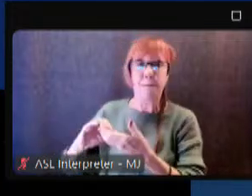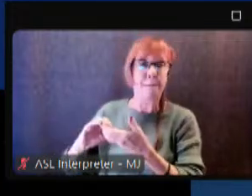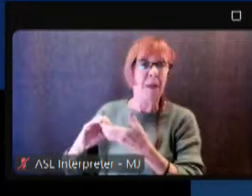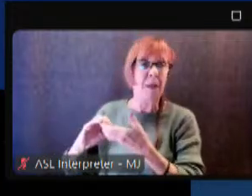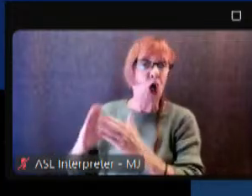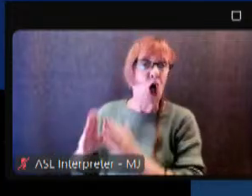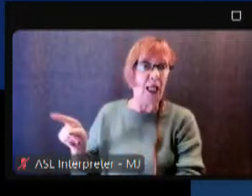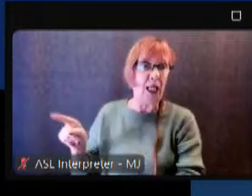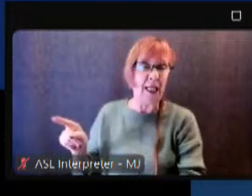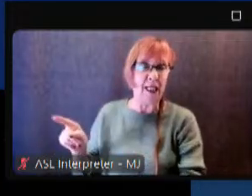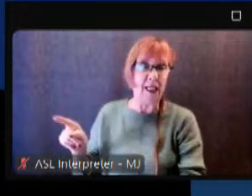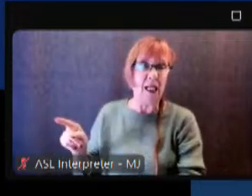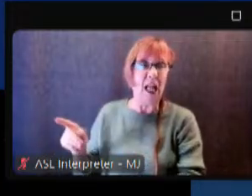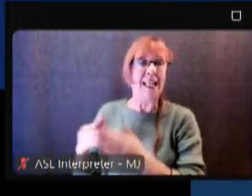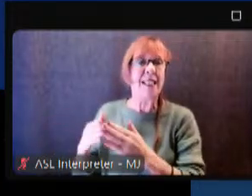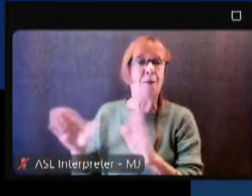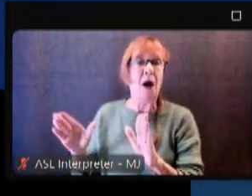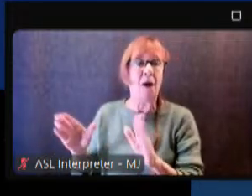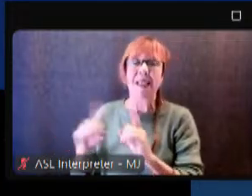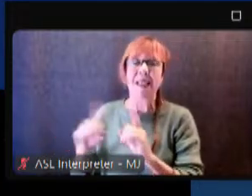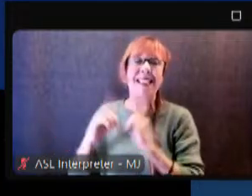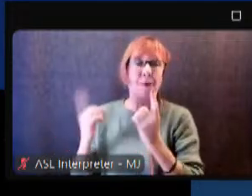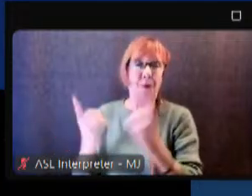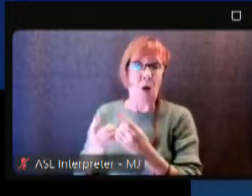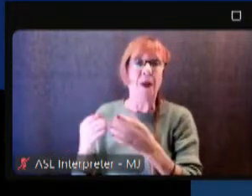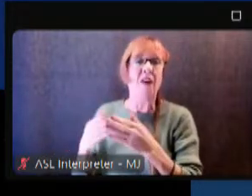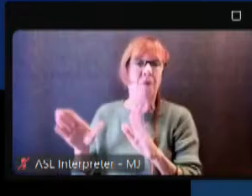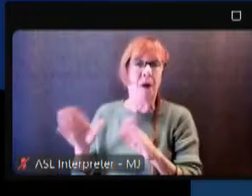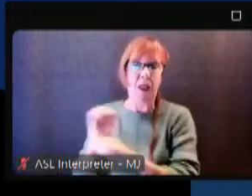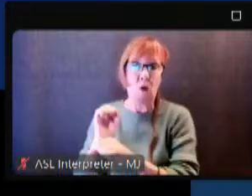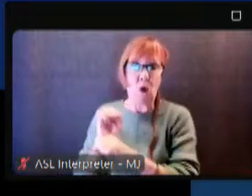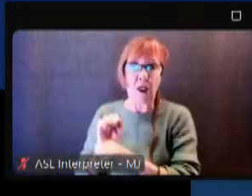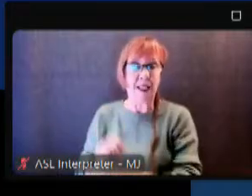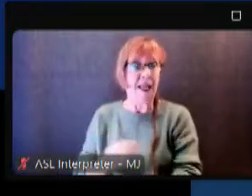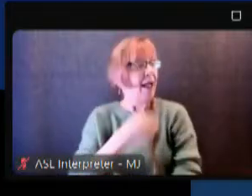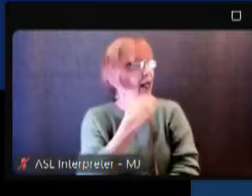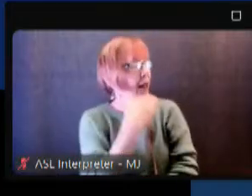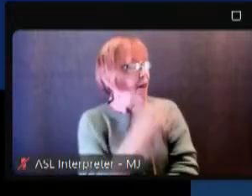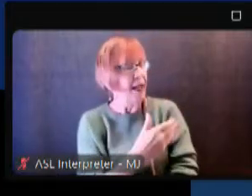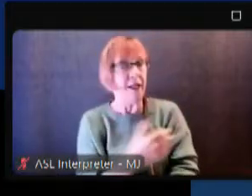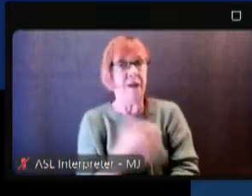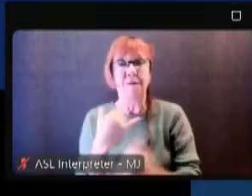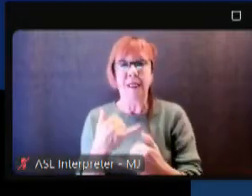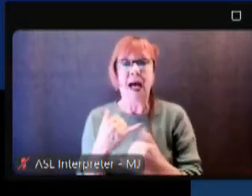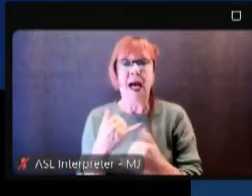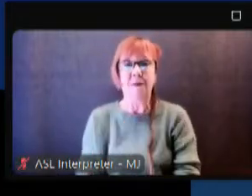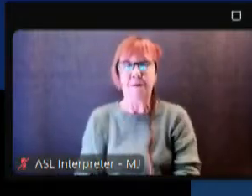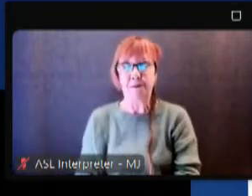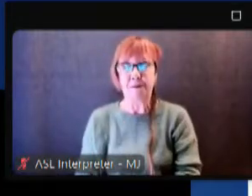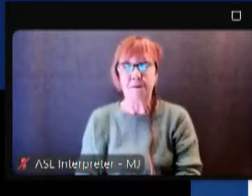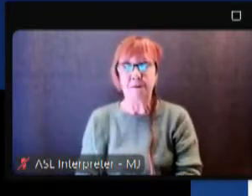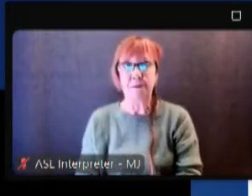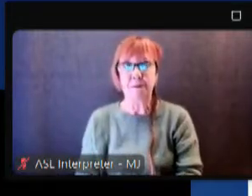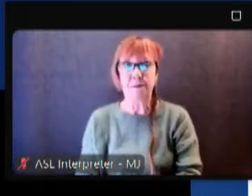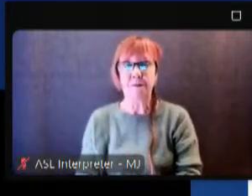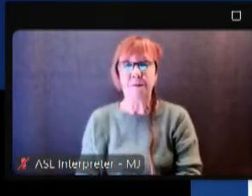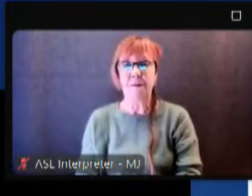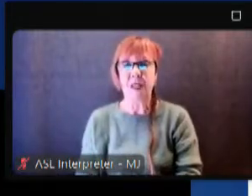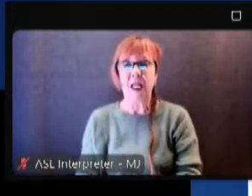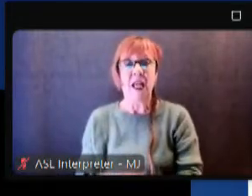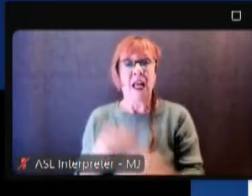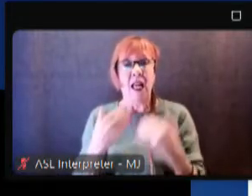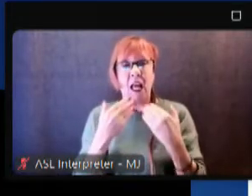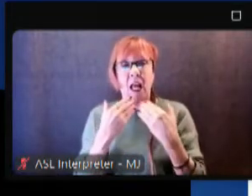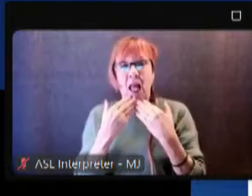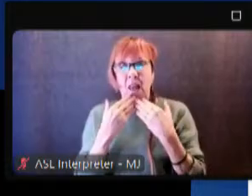Barnett at the Department of Public Works. Great, thank you very much, Mitch. And we'll pull up the next slide. I appreciate the opportunity to